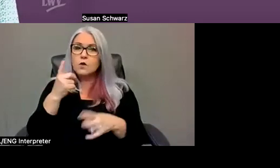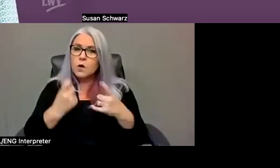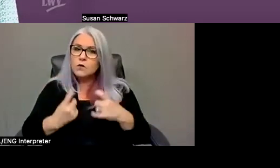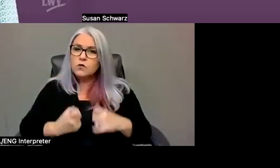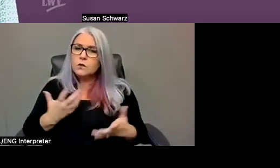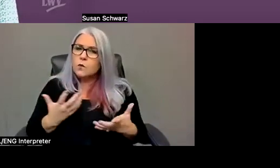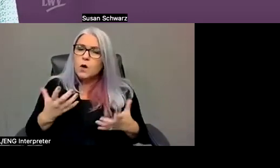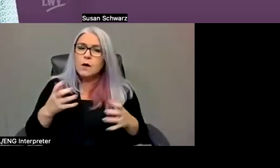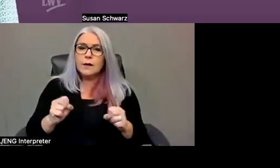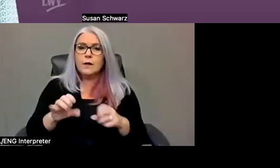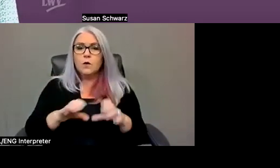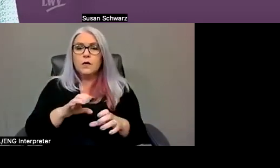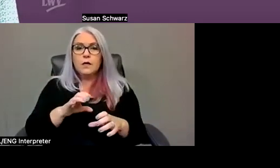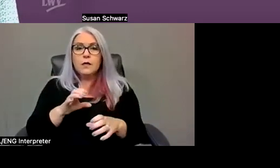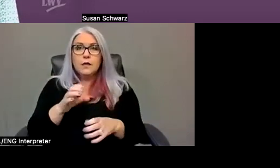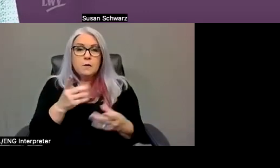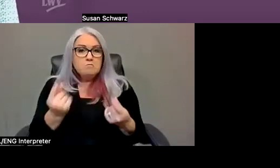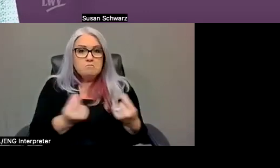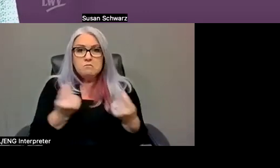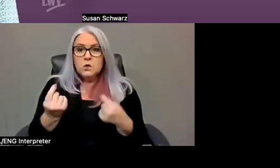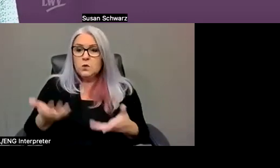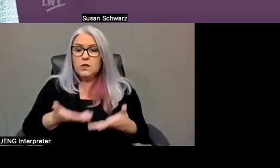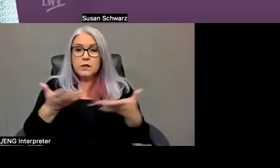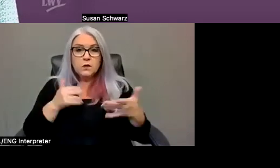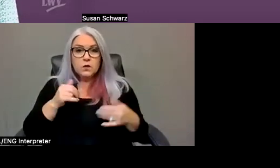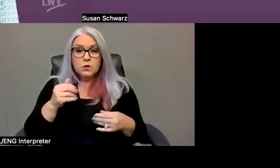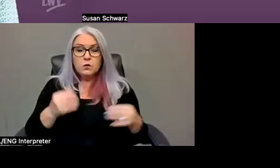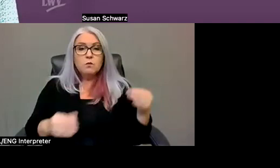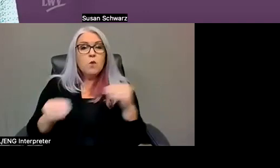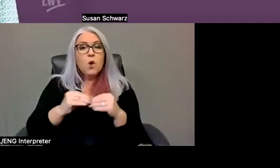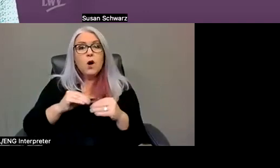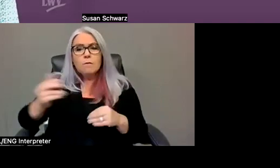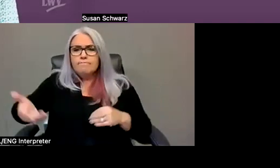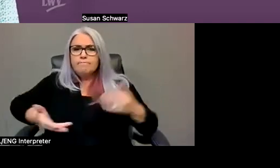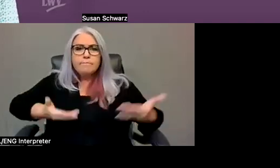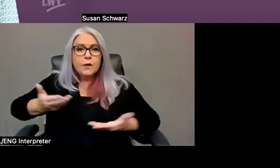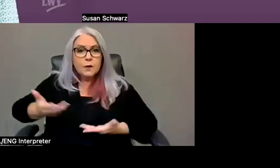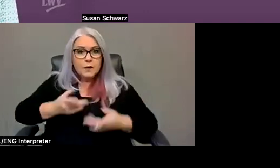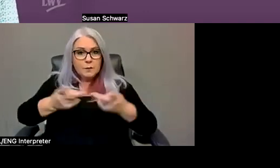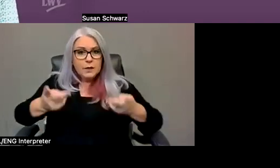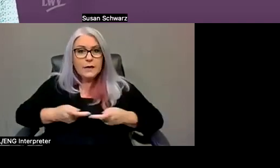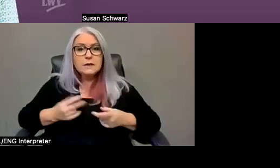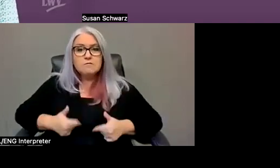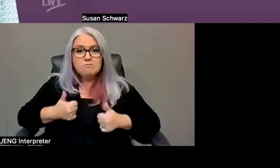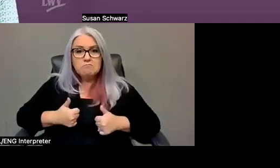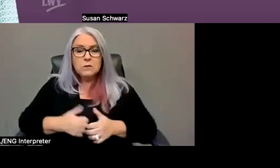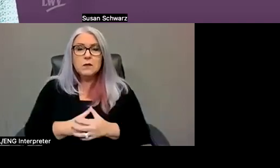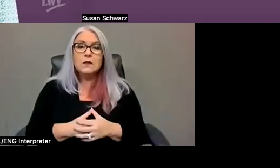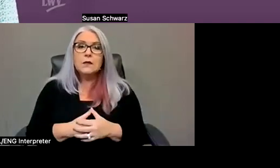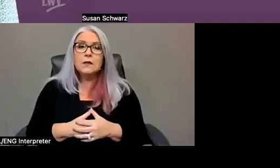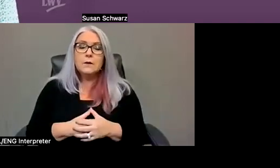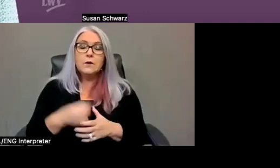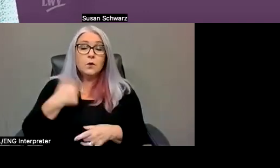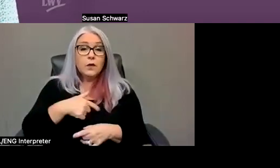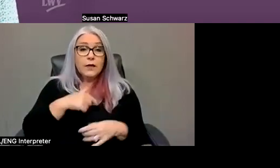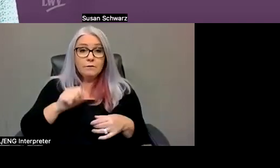a more welcoming place. And the Human Rights Committee has certainly taken up the